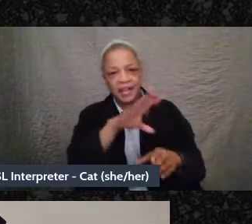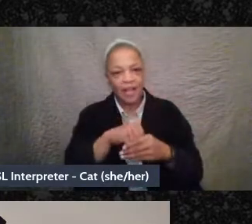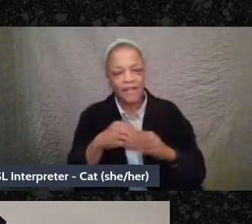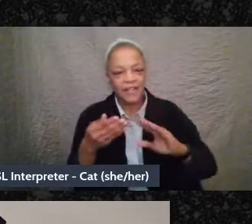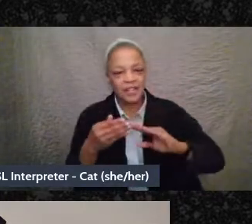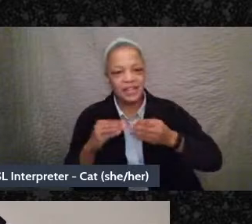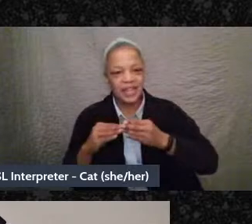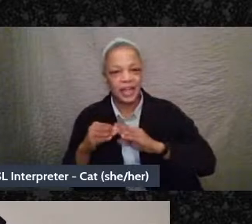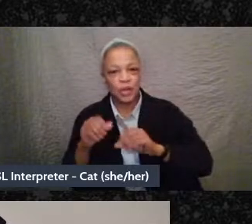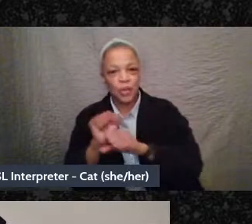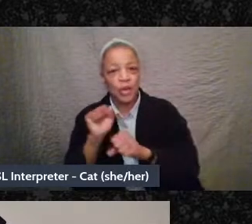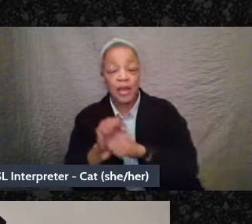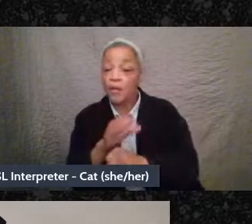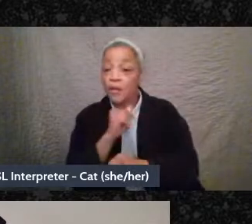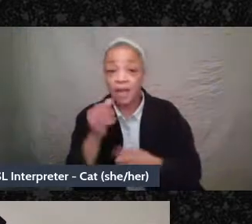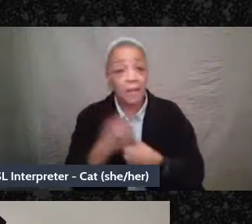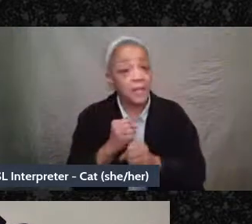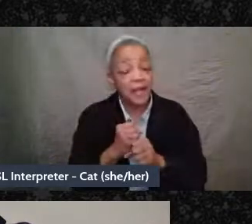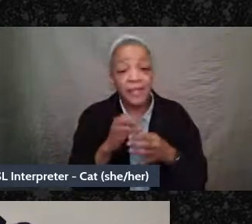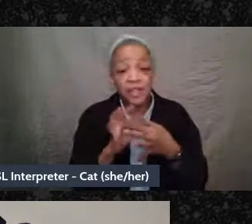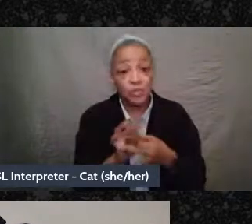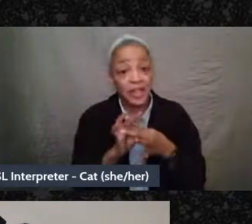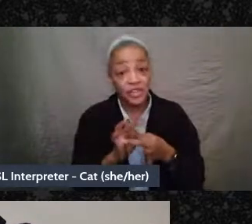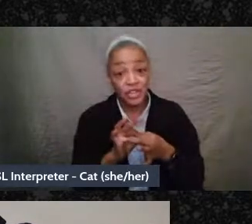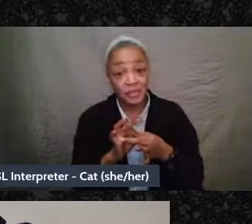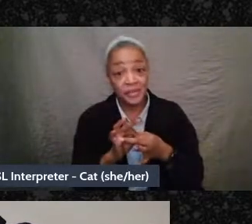made these relationships.